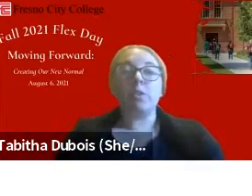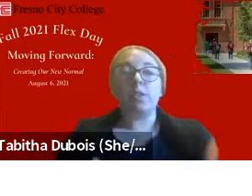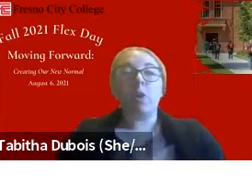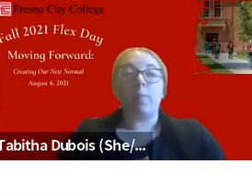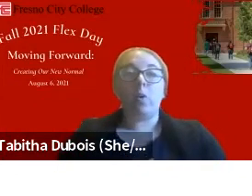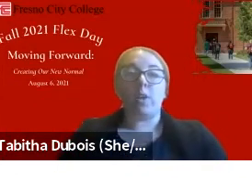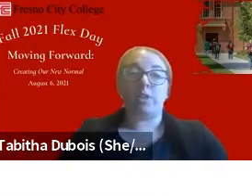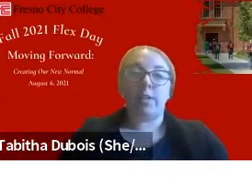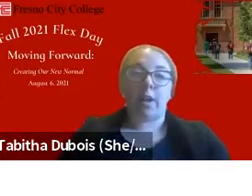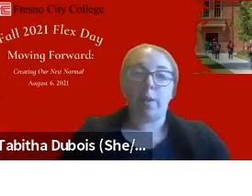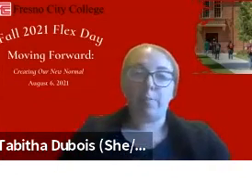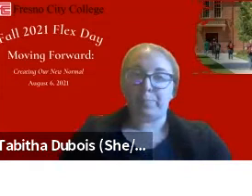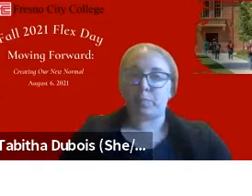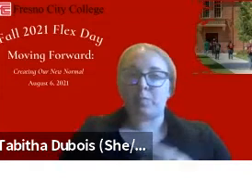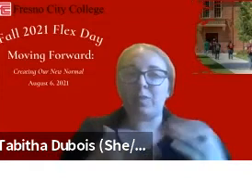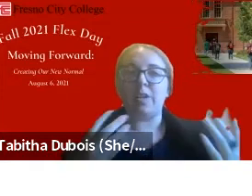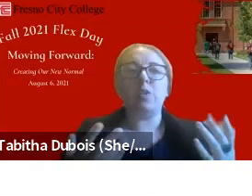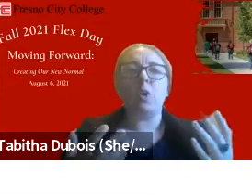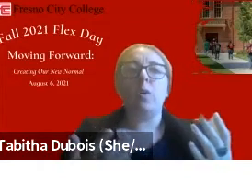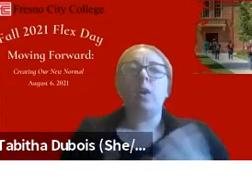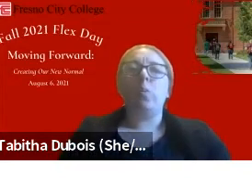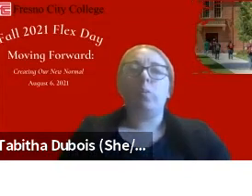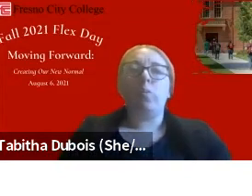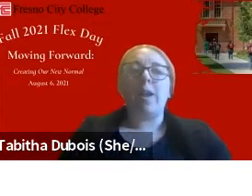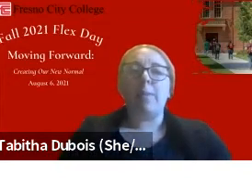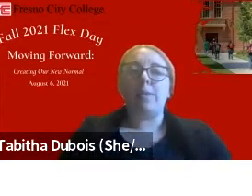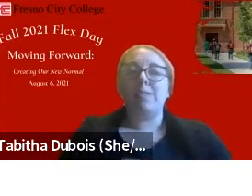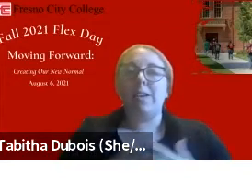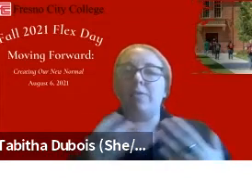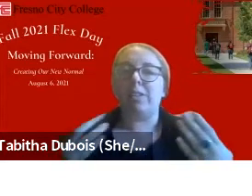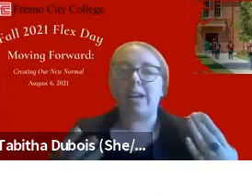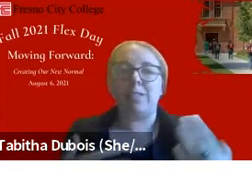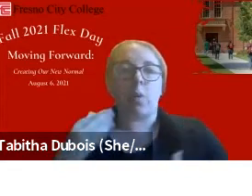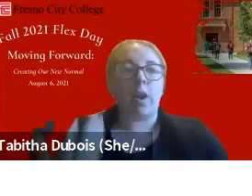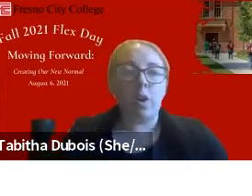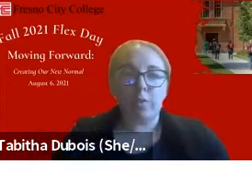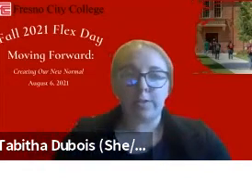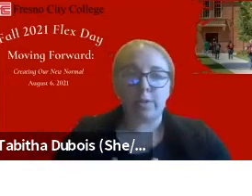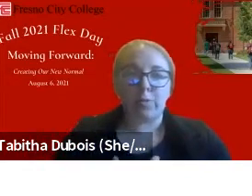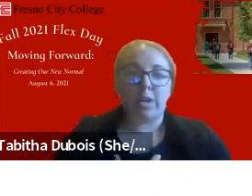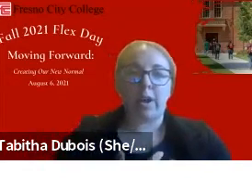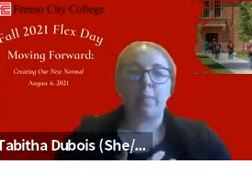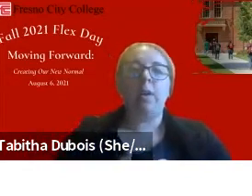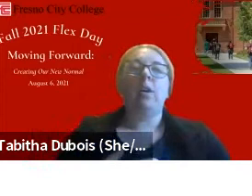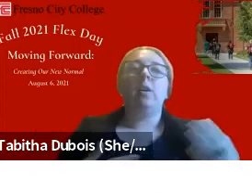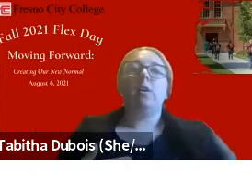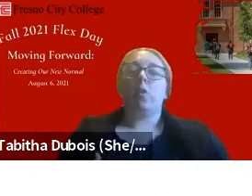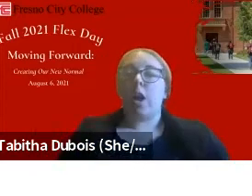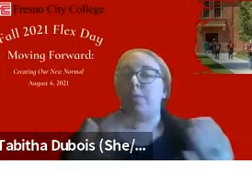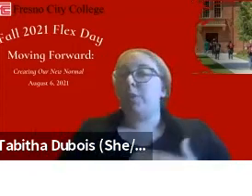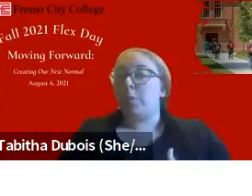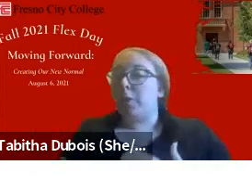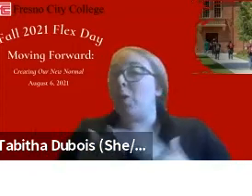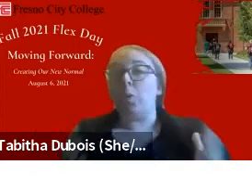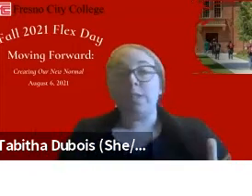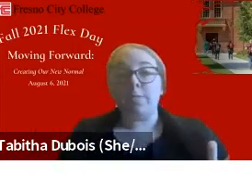So these are just some common questions that come up. So what happens if the class is going over the scheduled time?